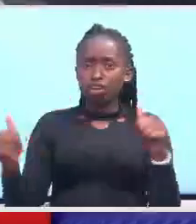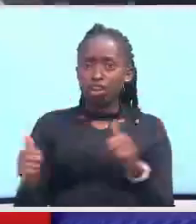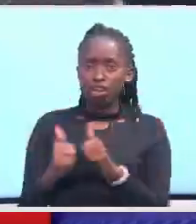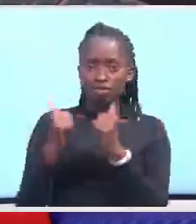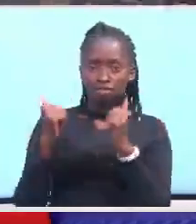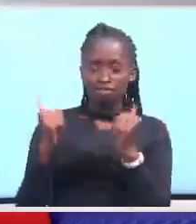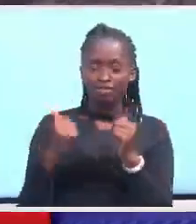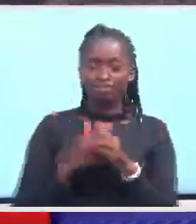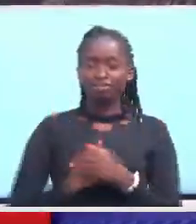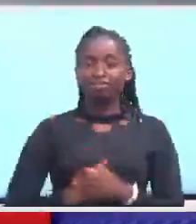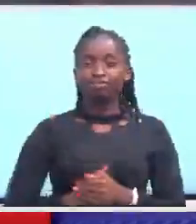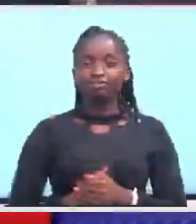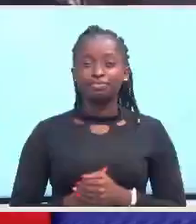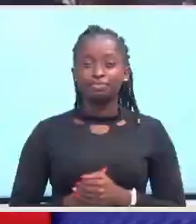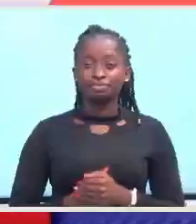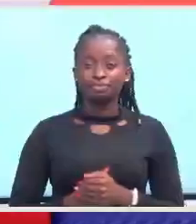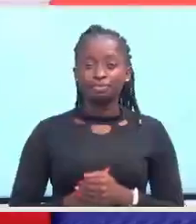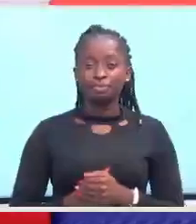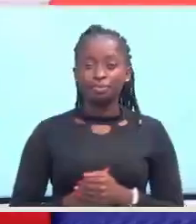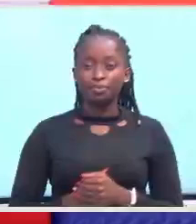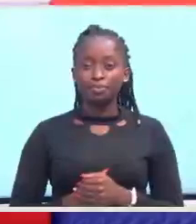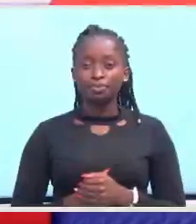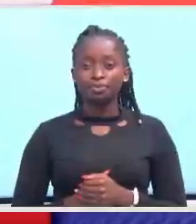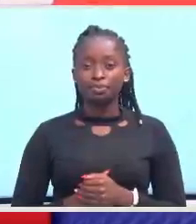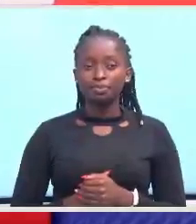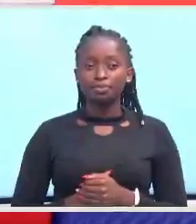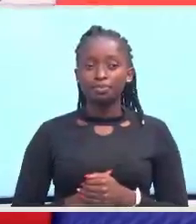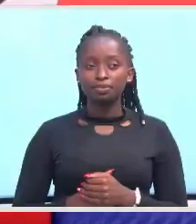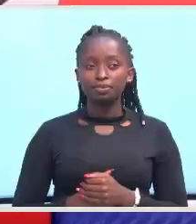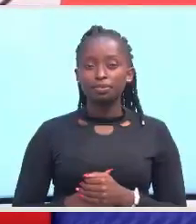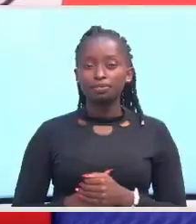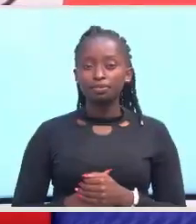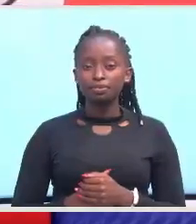TV 47 in Nairobi. Thank you, Sheila, for that.